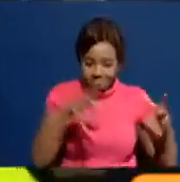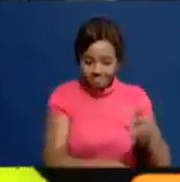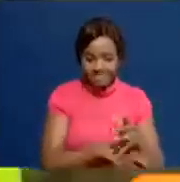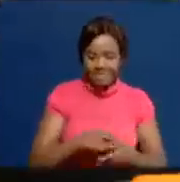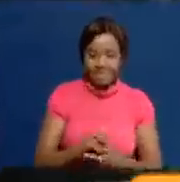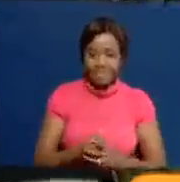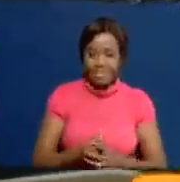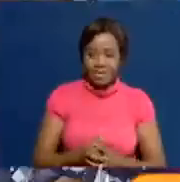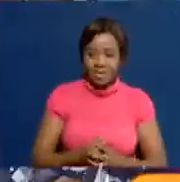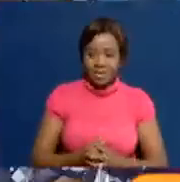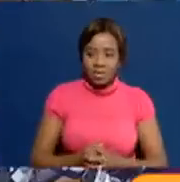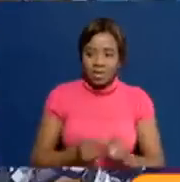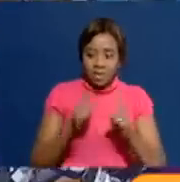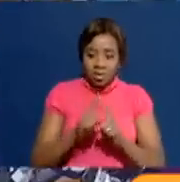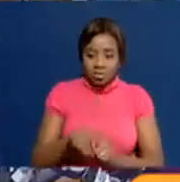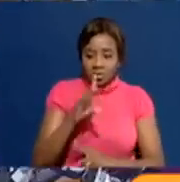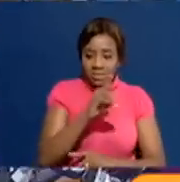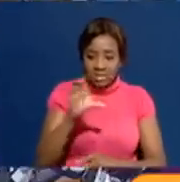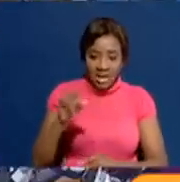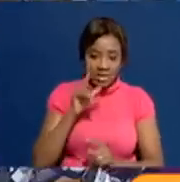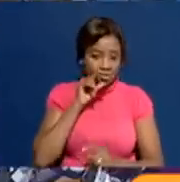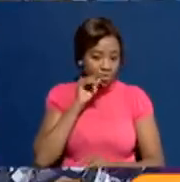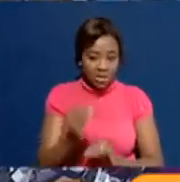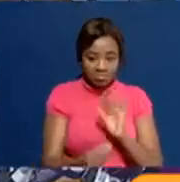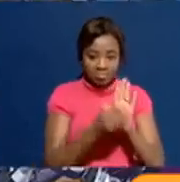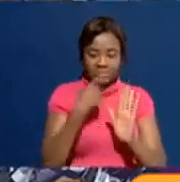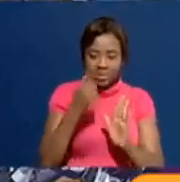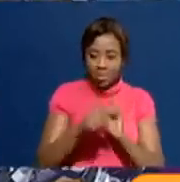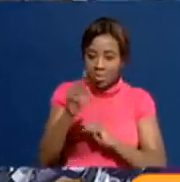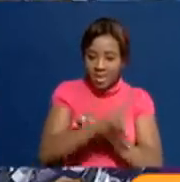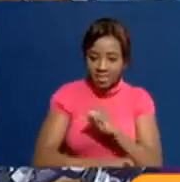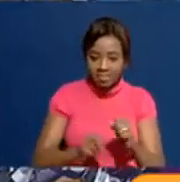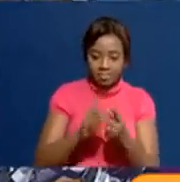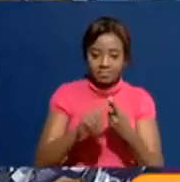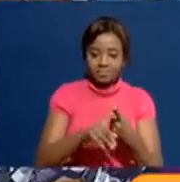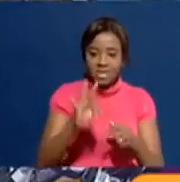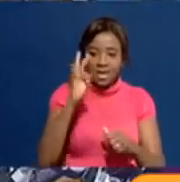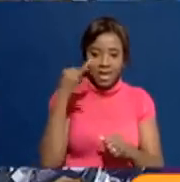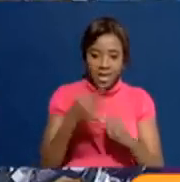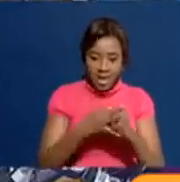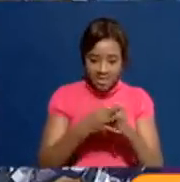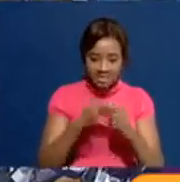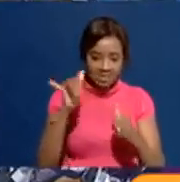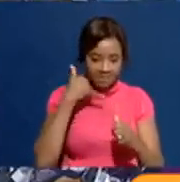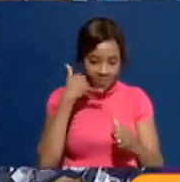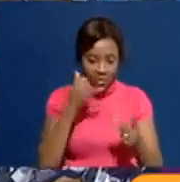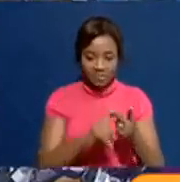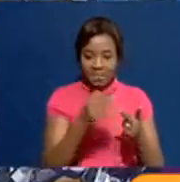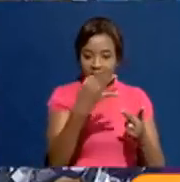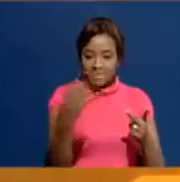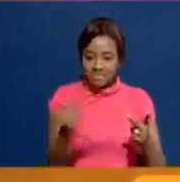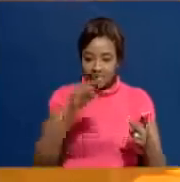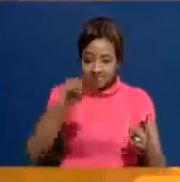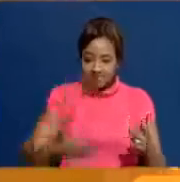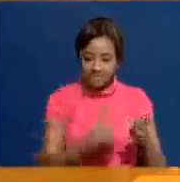Criminal Investigations Twitter handle revealed that the gang made away with 8 mobile phones, over 35,000 shillings and